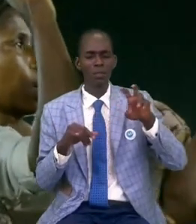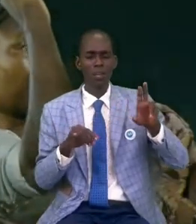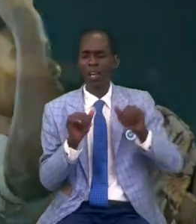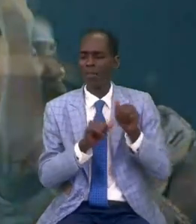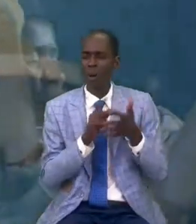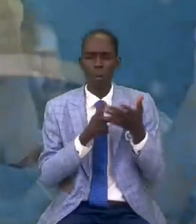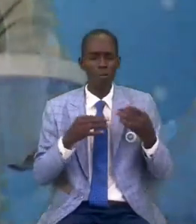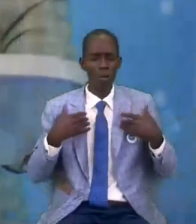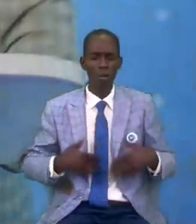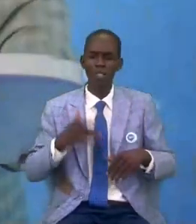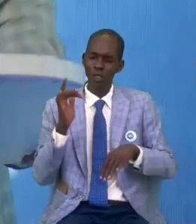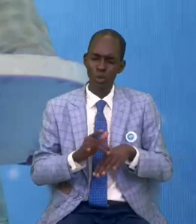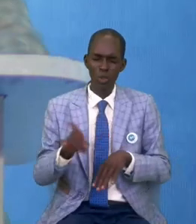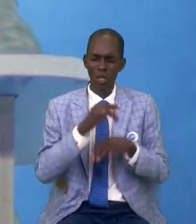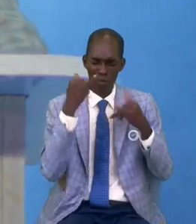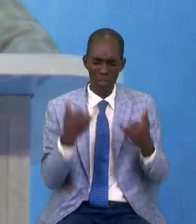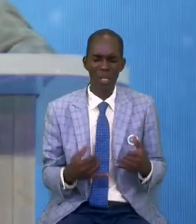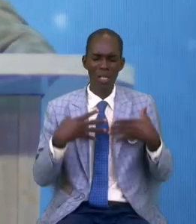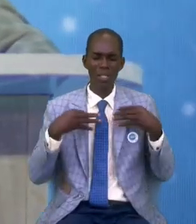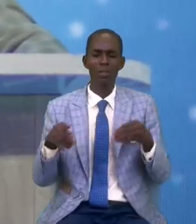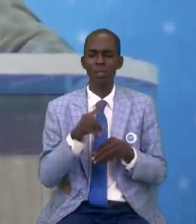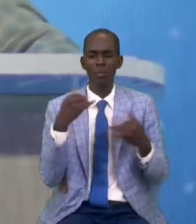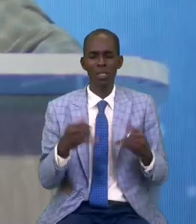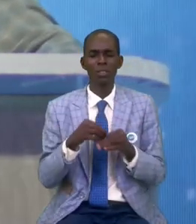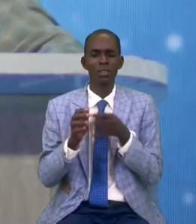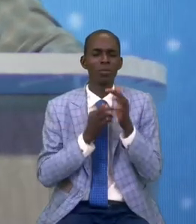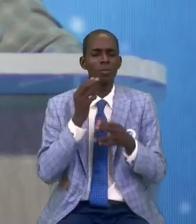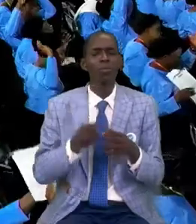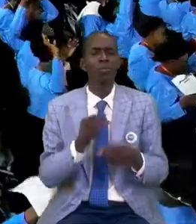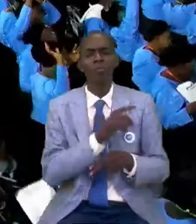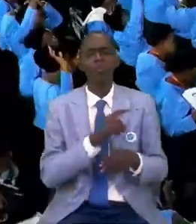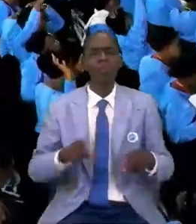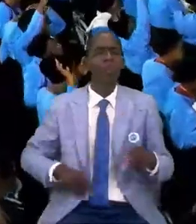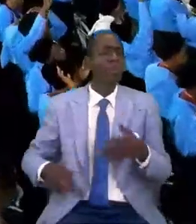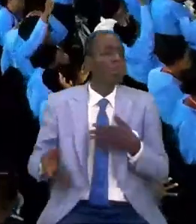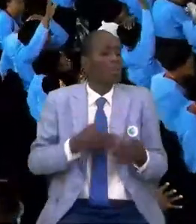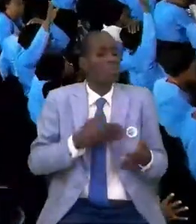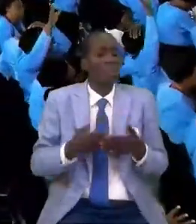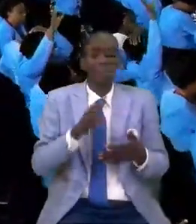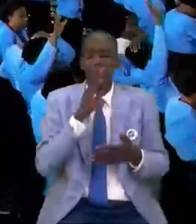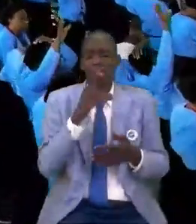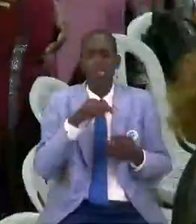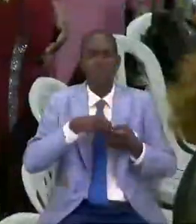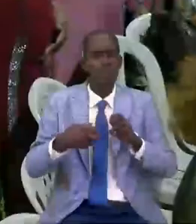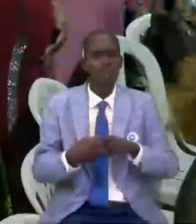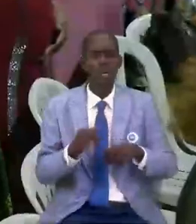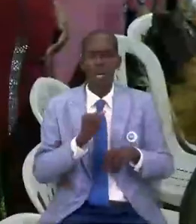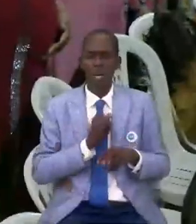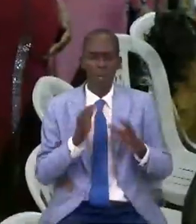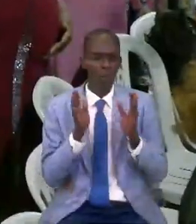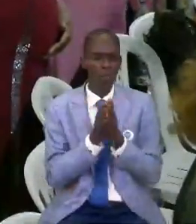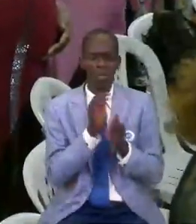Lord, whatever their problem, I pray a divine touch, a divine transformation,